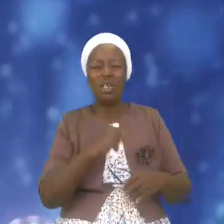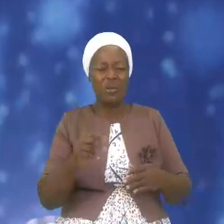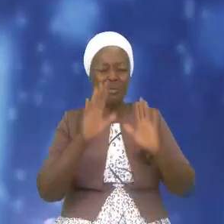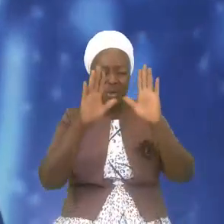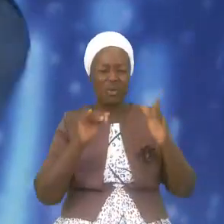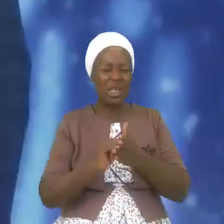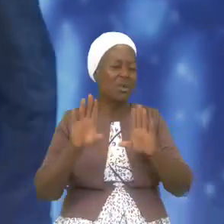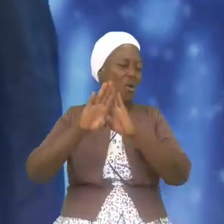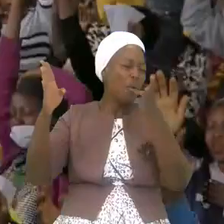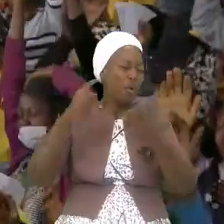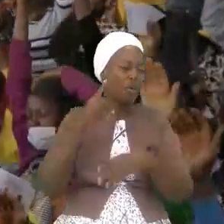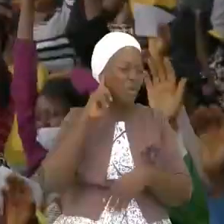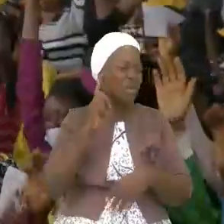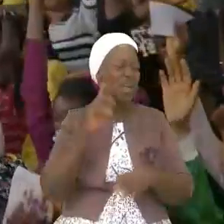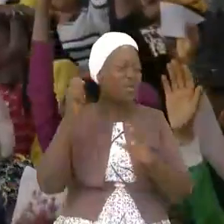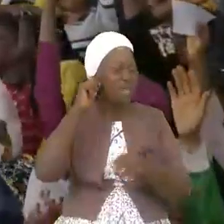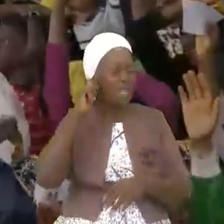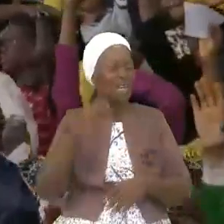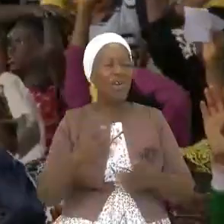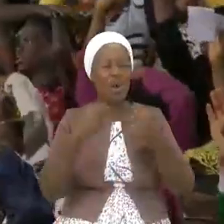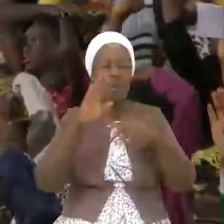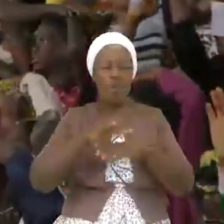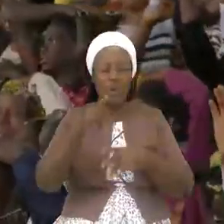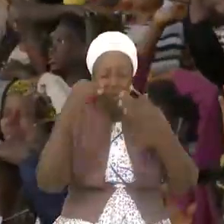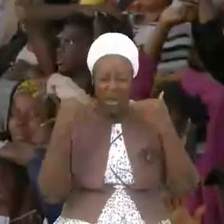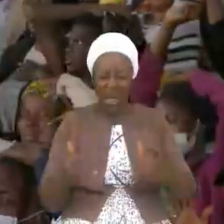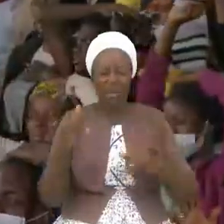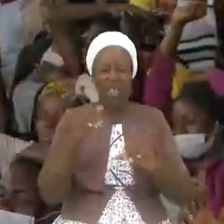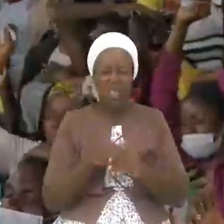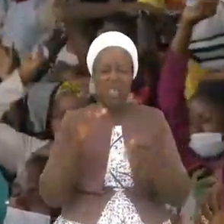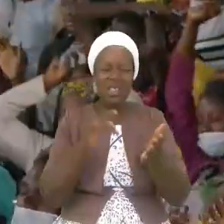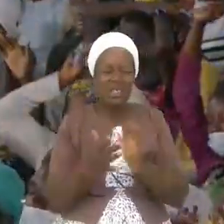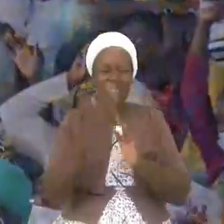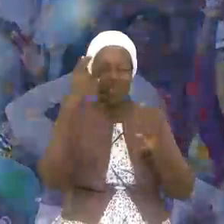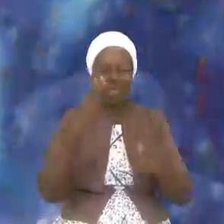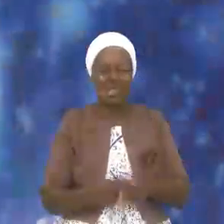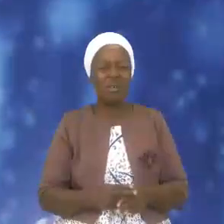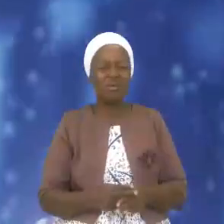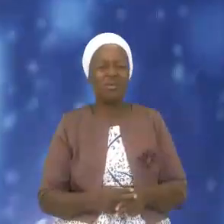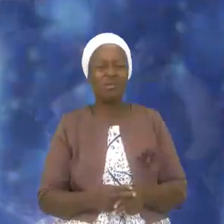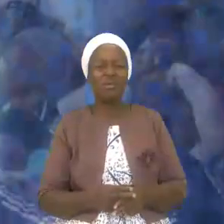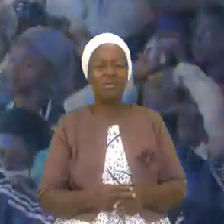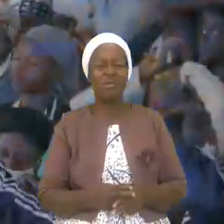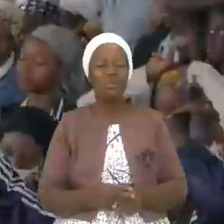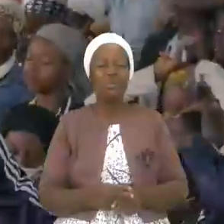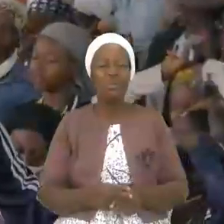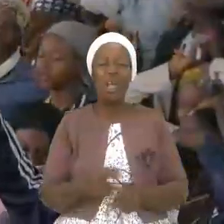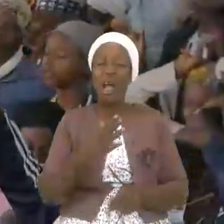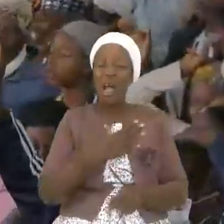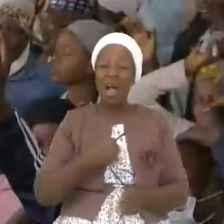now in Jesus' name. And all the tumor, all the swelling in your